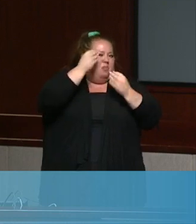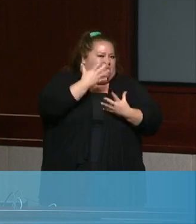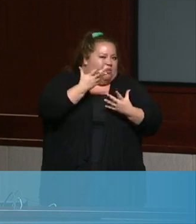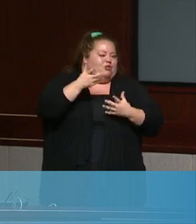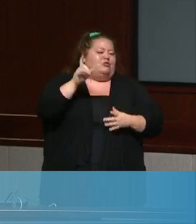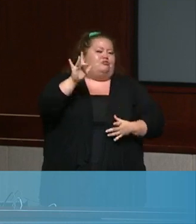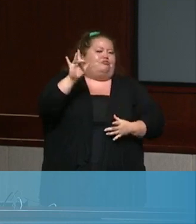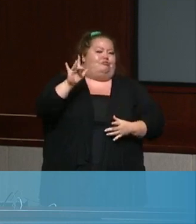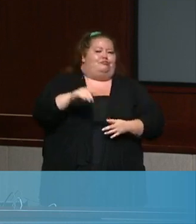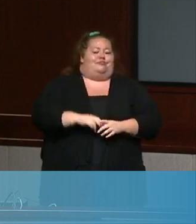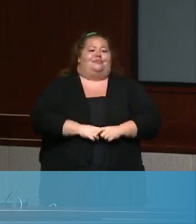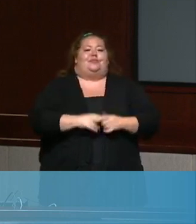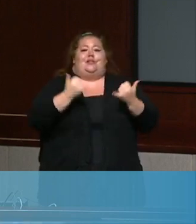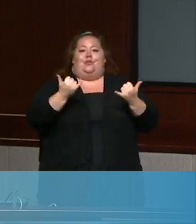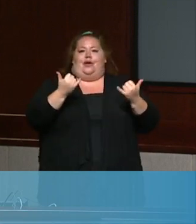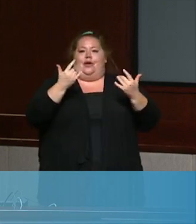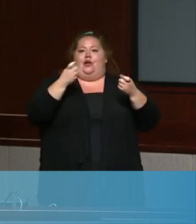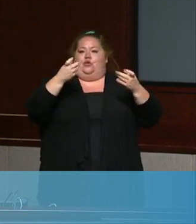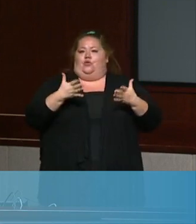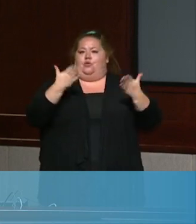Matt Constantine.